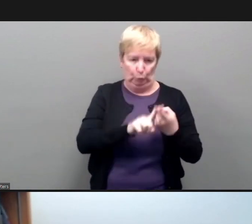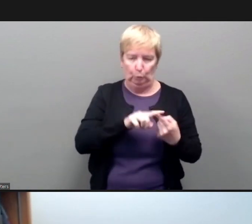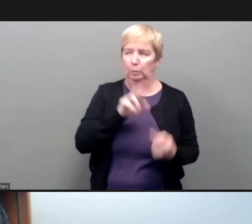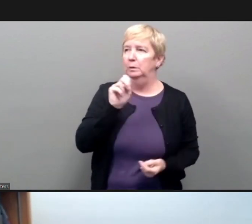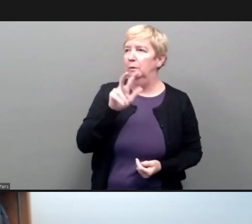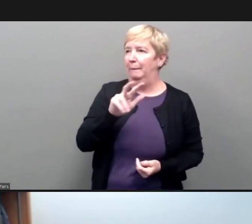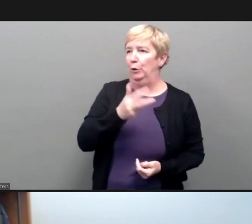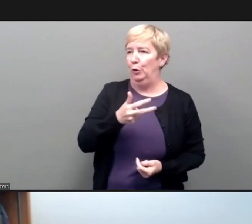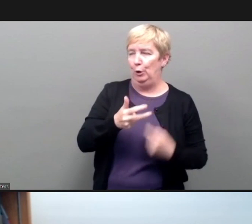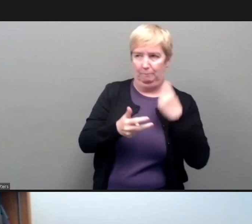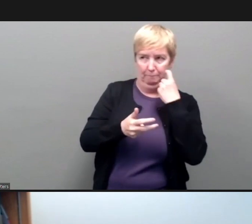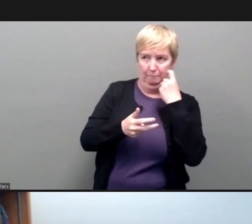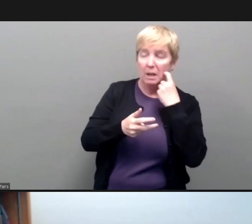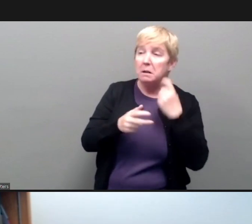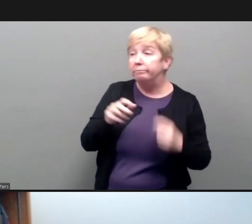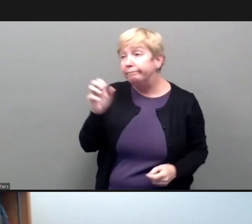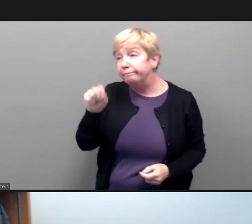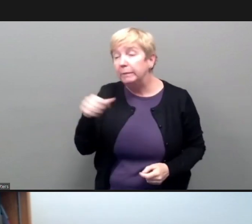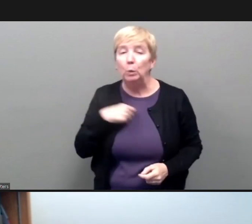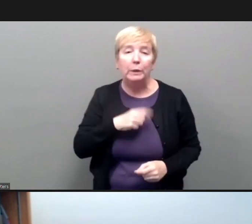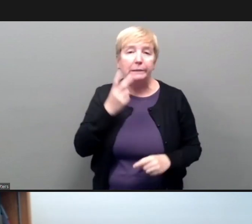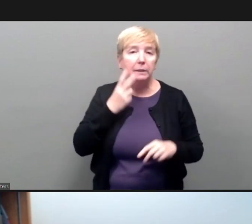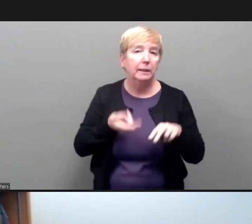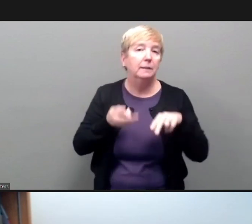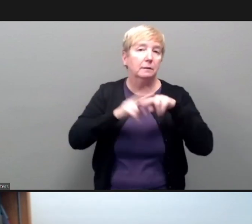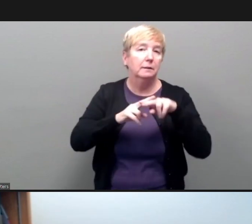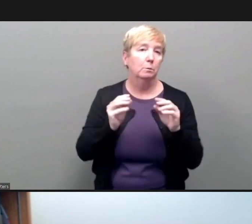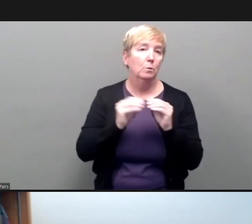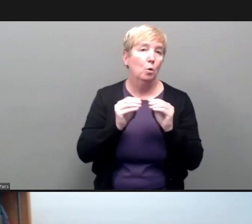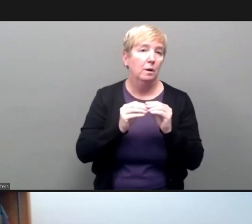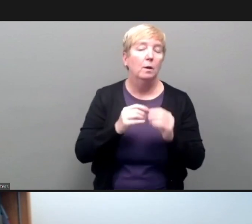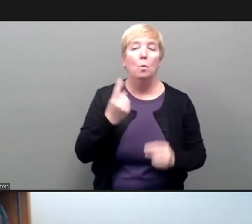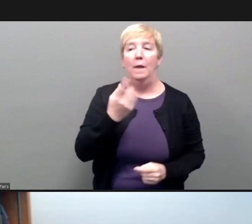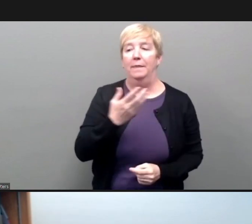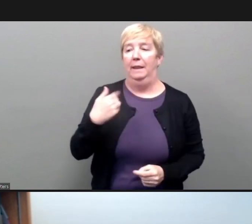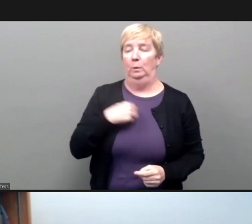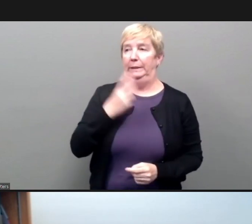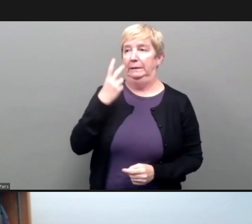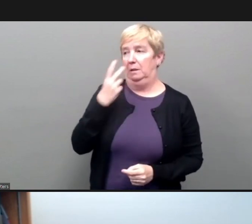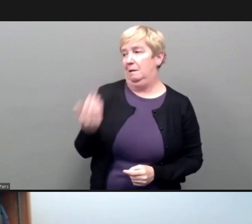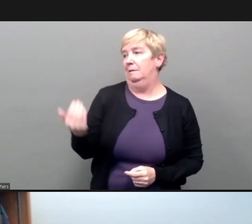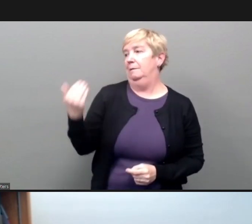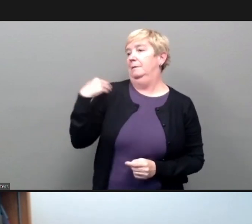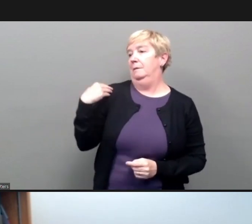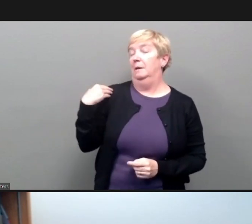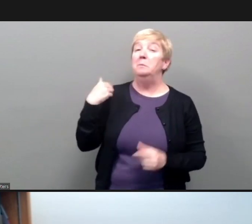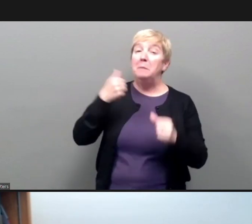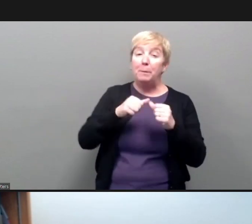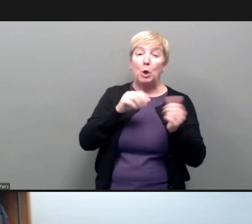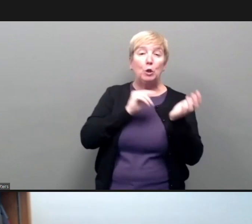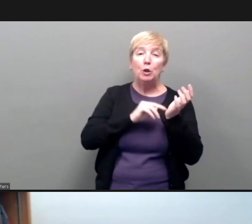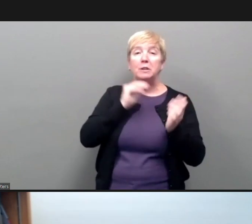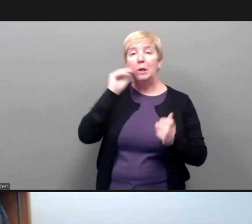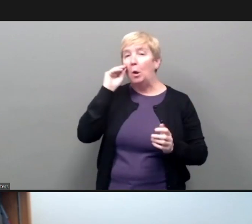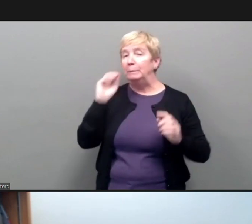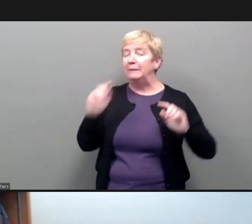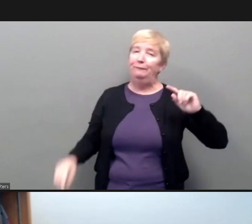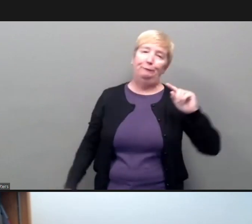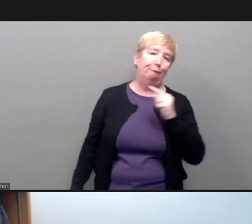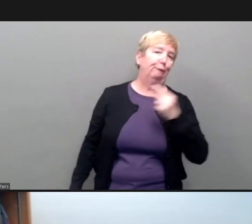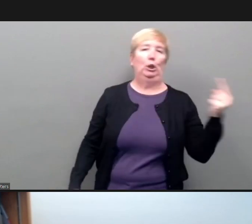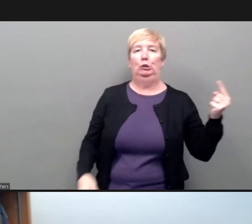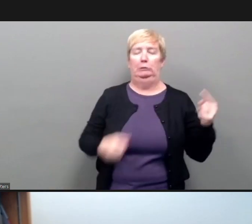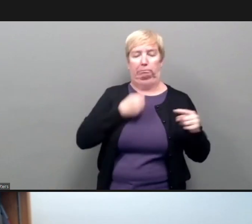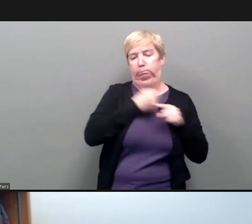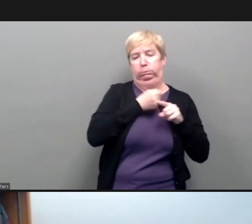but yeah, I think we're seeing an uptick. You know, one of the things we saw at the beginning of the pandemic was the nursing homes kind of took the lead, you know, in terms